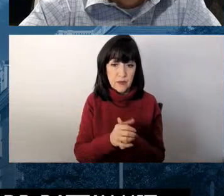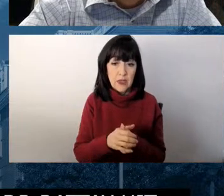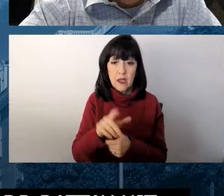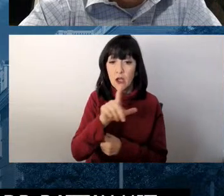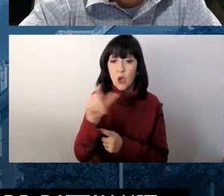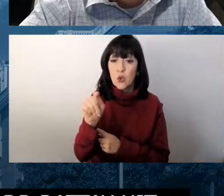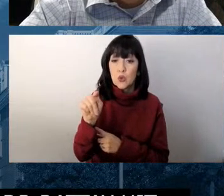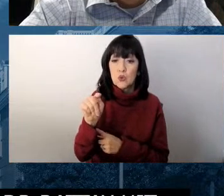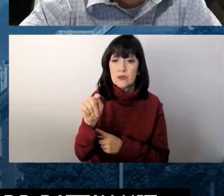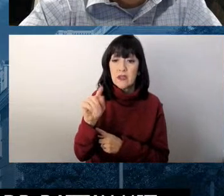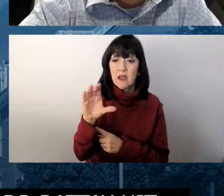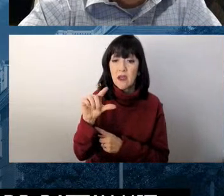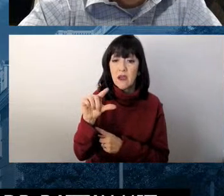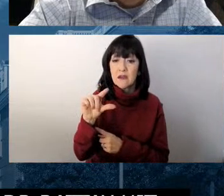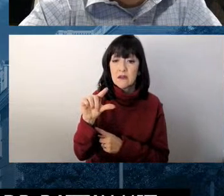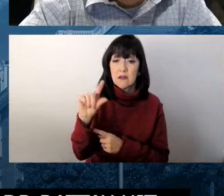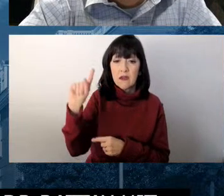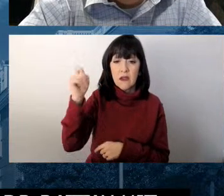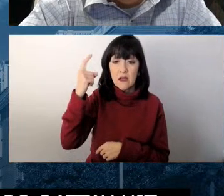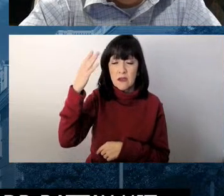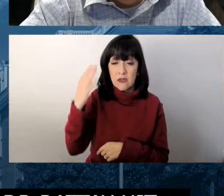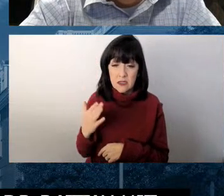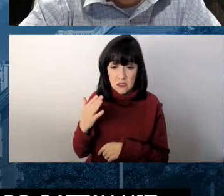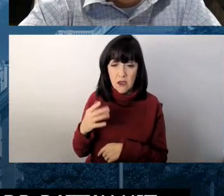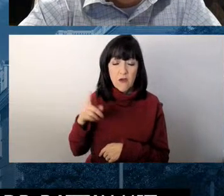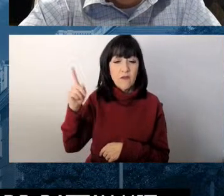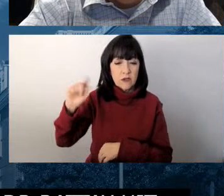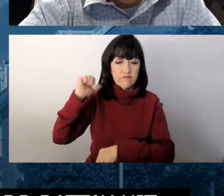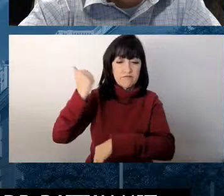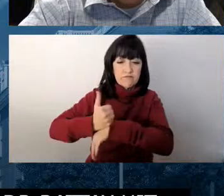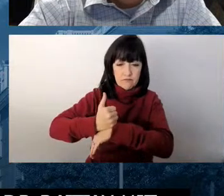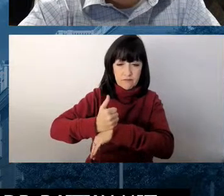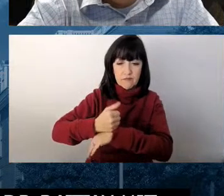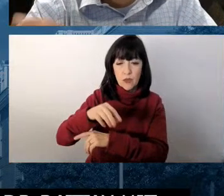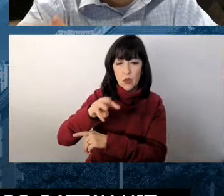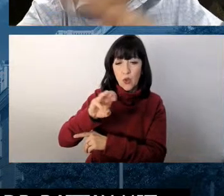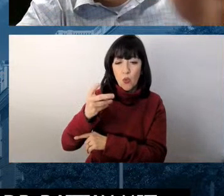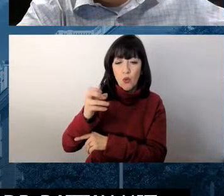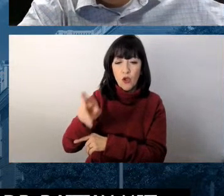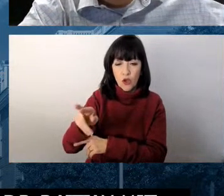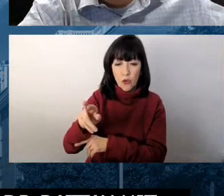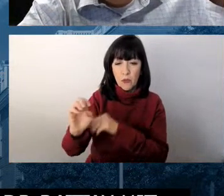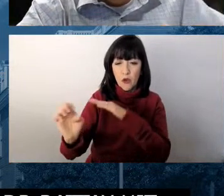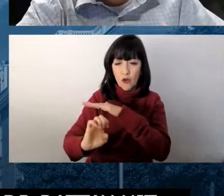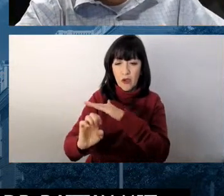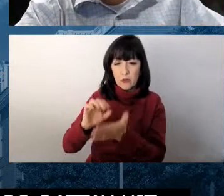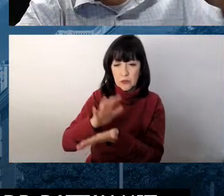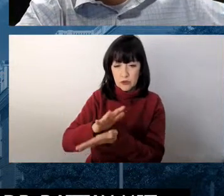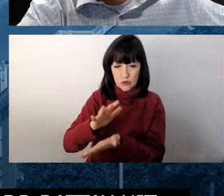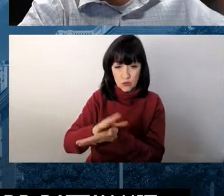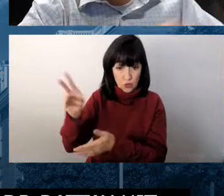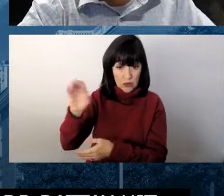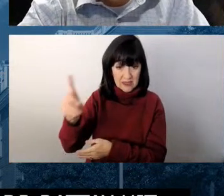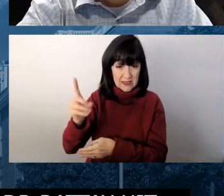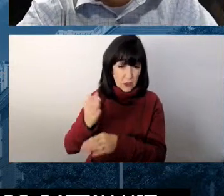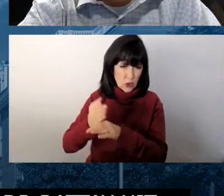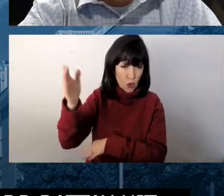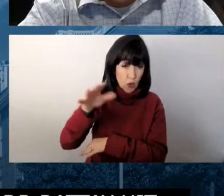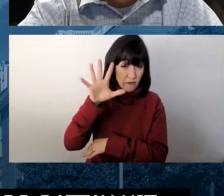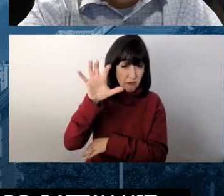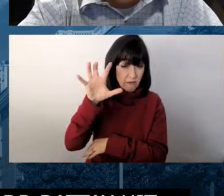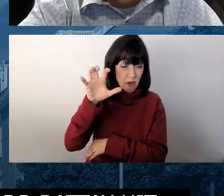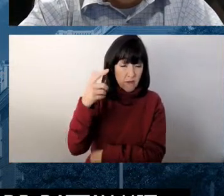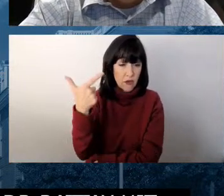a vaccination clinic at Wilbur Elementary. They did over 500 vaccinations of first dose, second dose, and